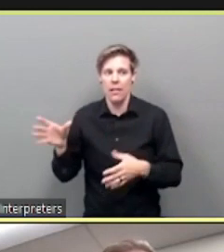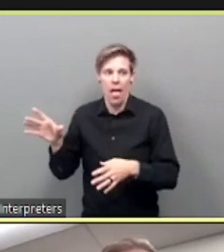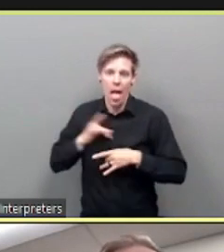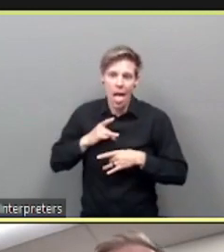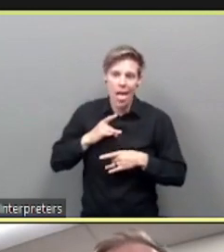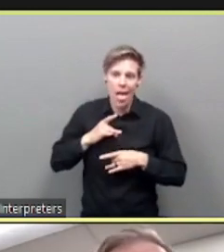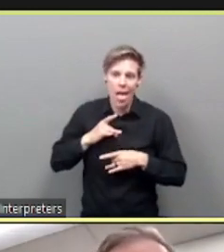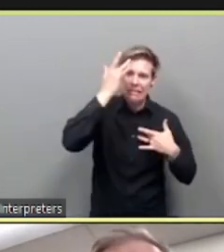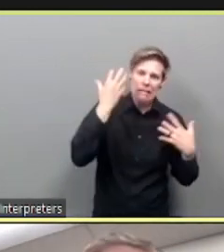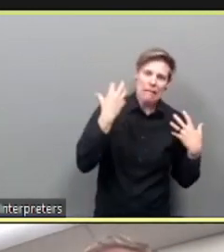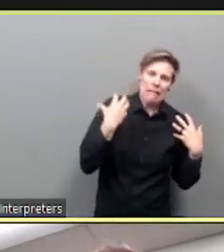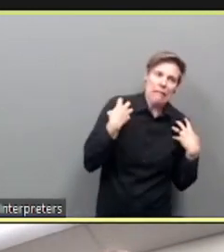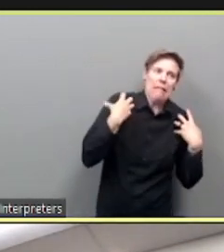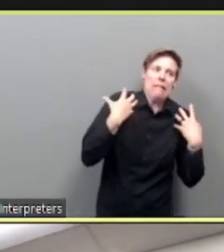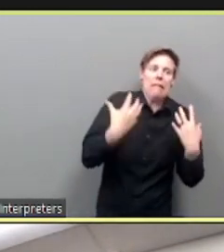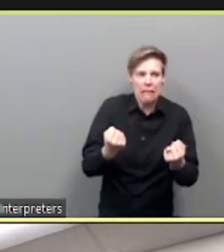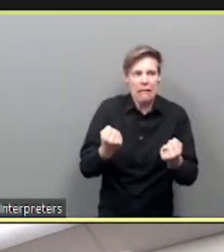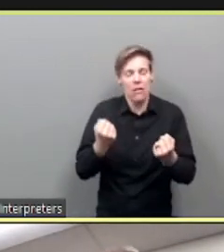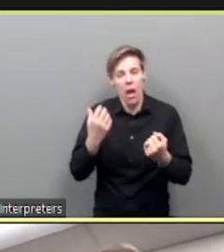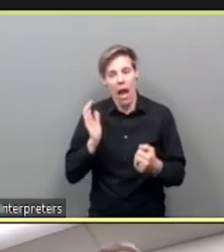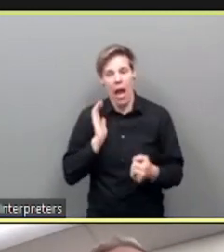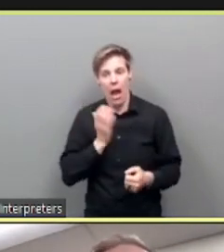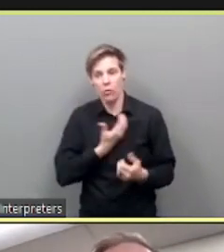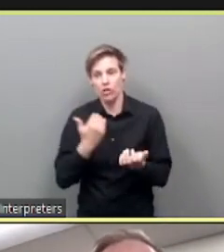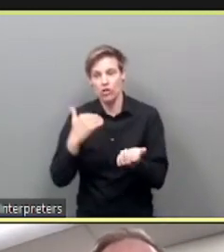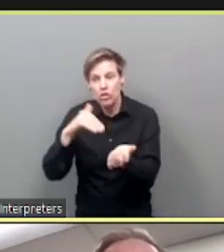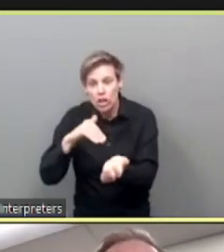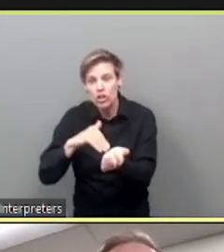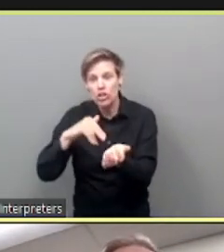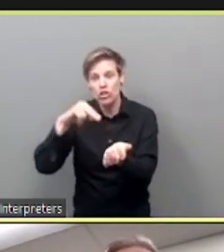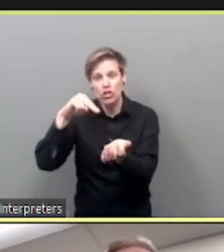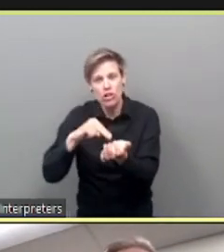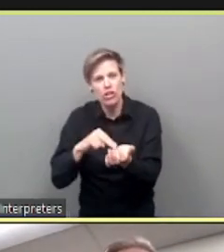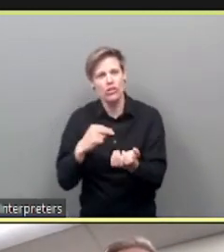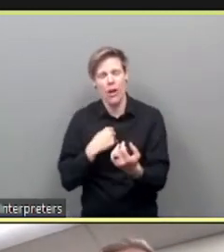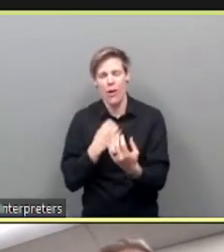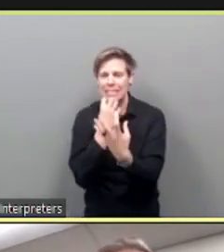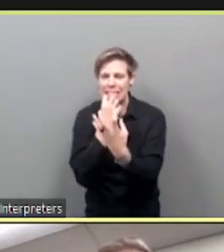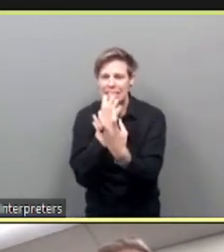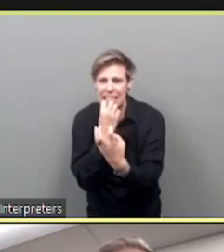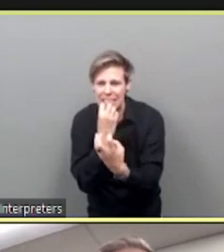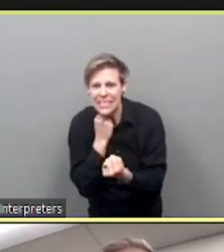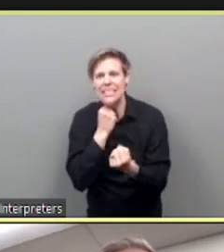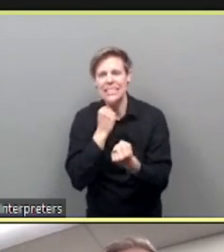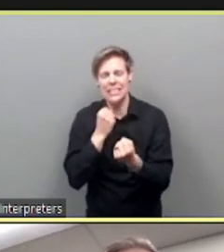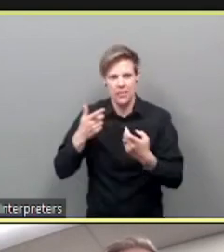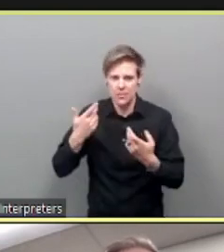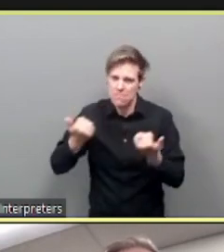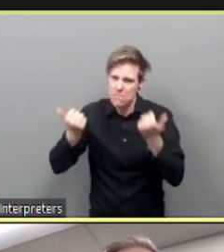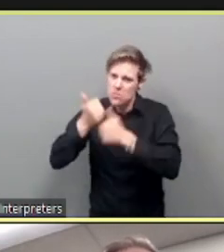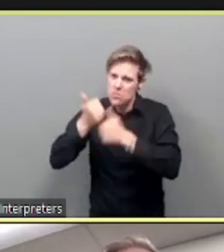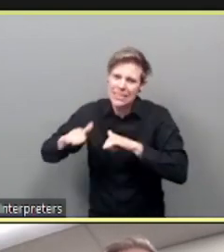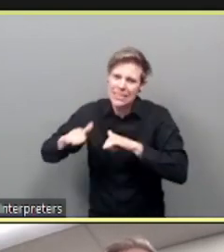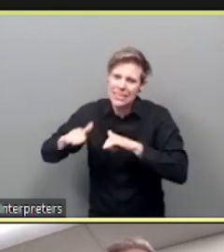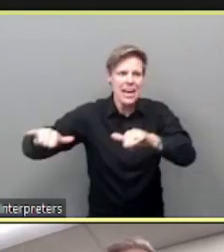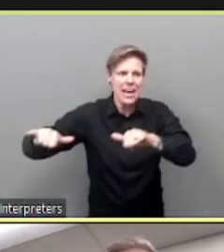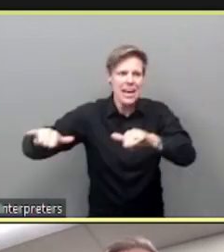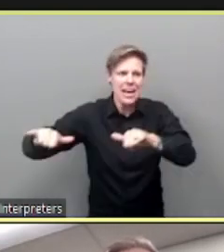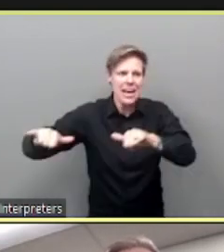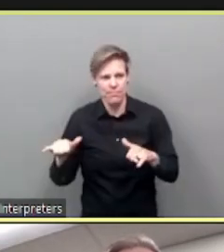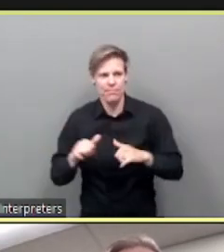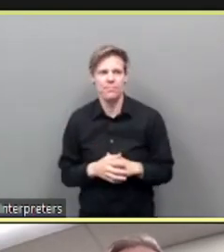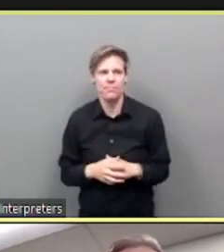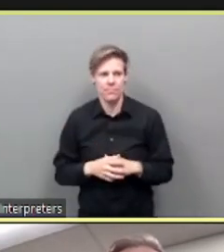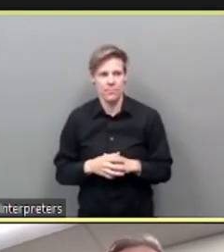healthcare workers have older relatives and all the same things we do. And you know, I think they were just